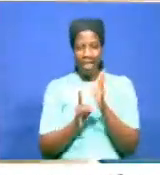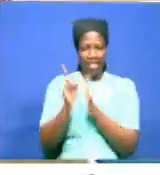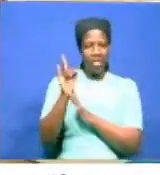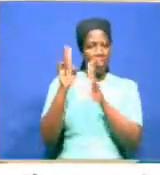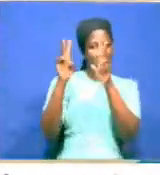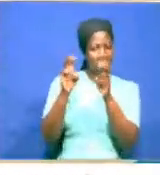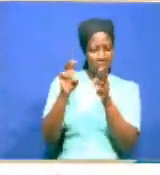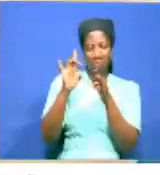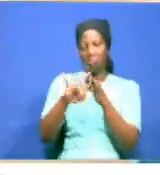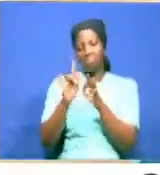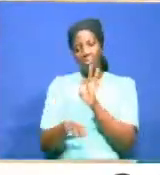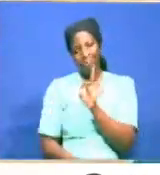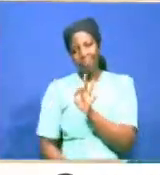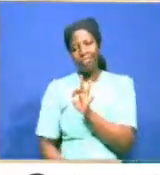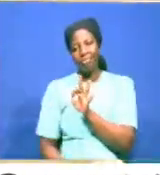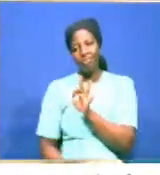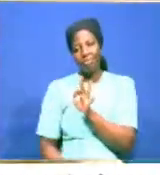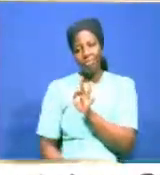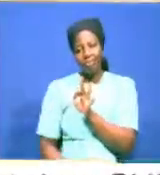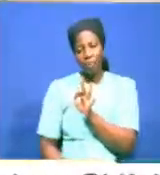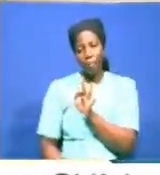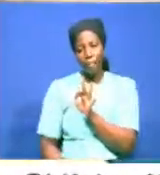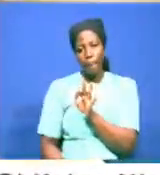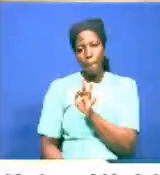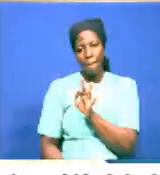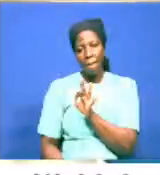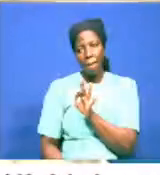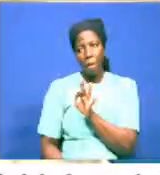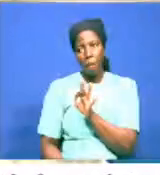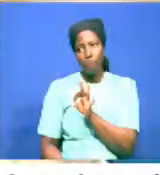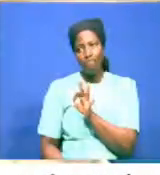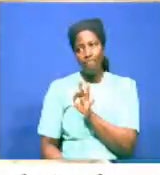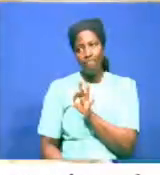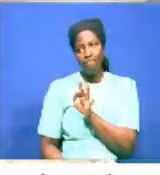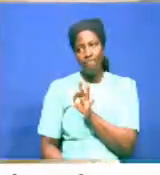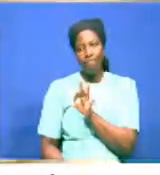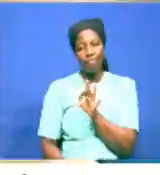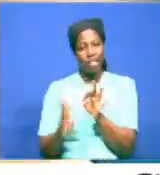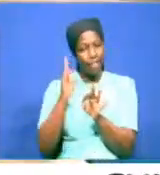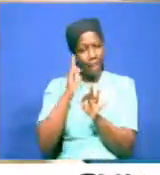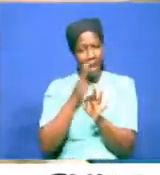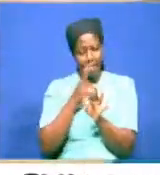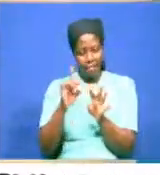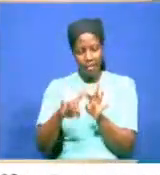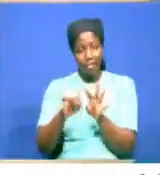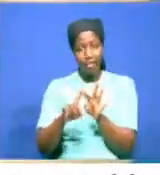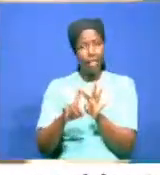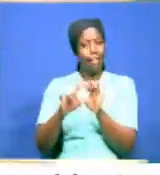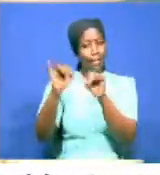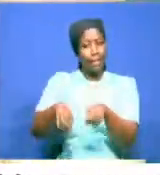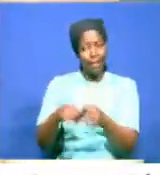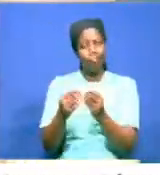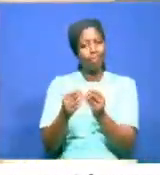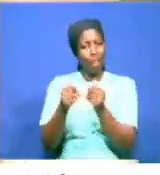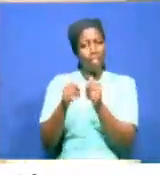issues, they're able to address issues of the deaf, they're able to address people